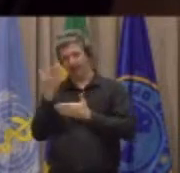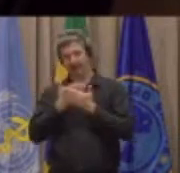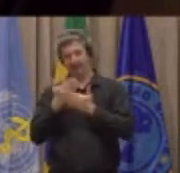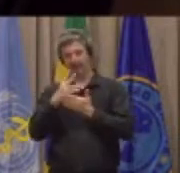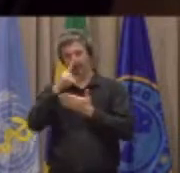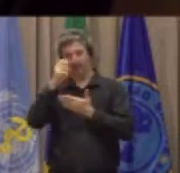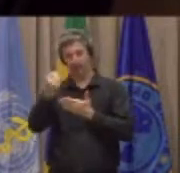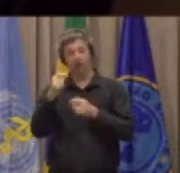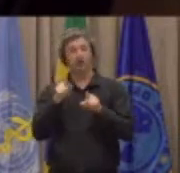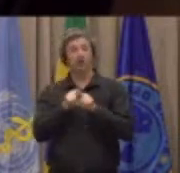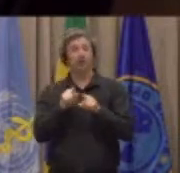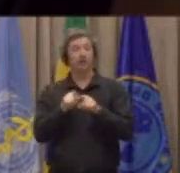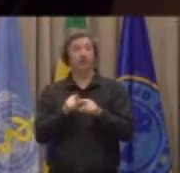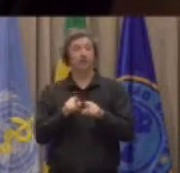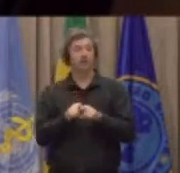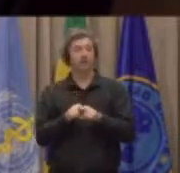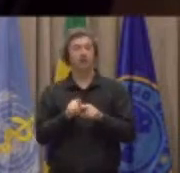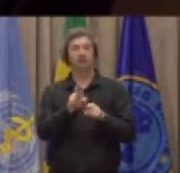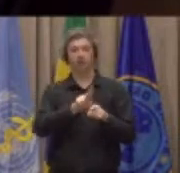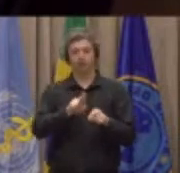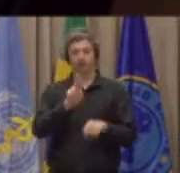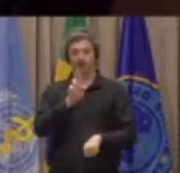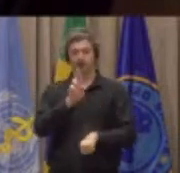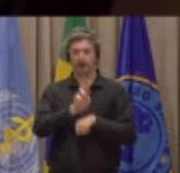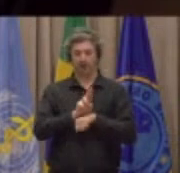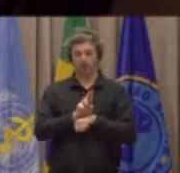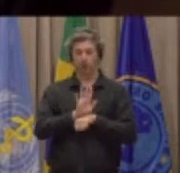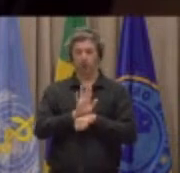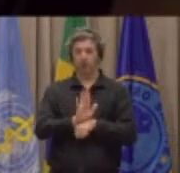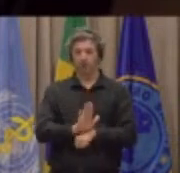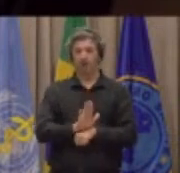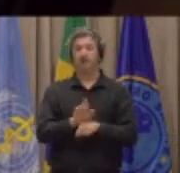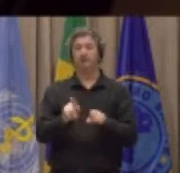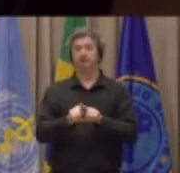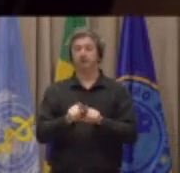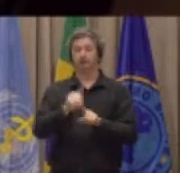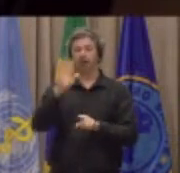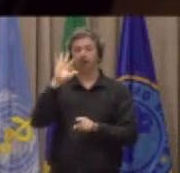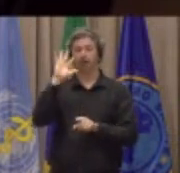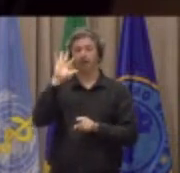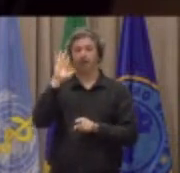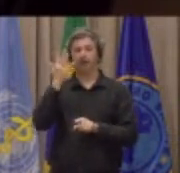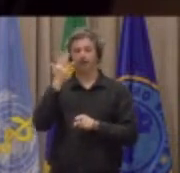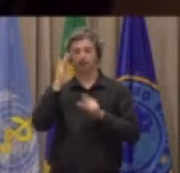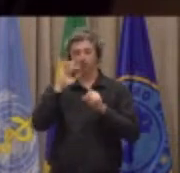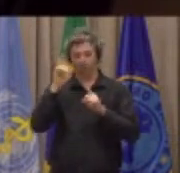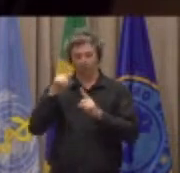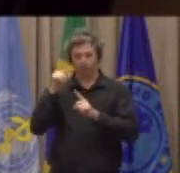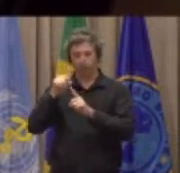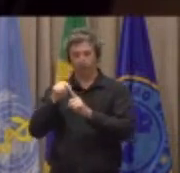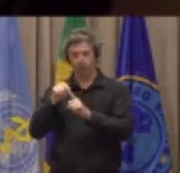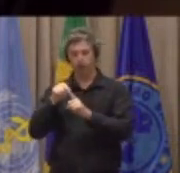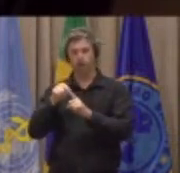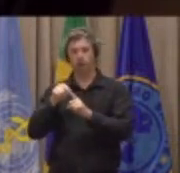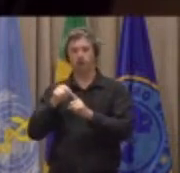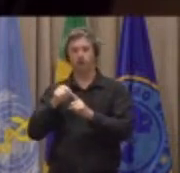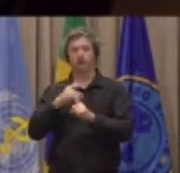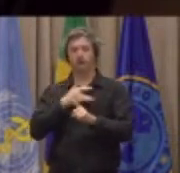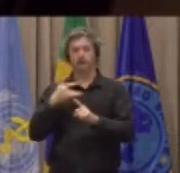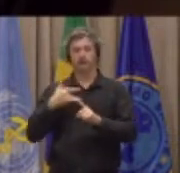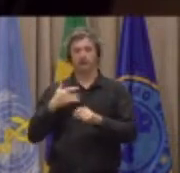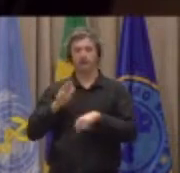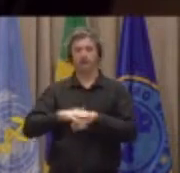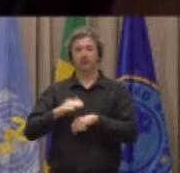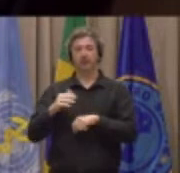in ICU. We can look not only to resource, but to make decisions in